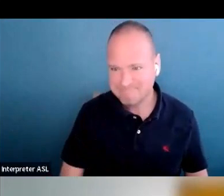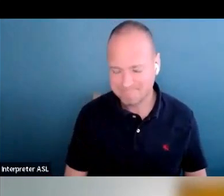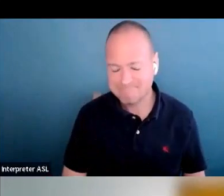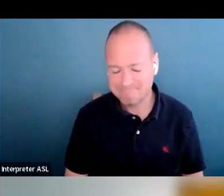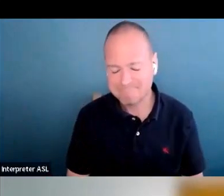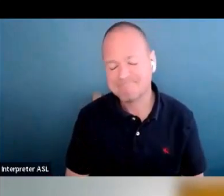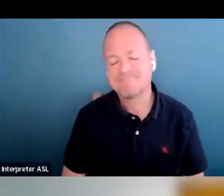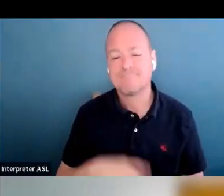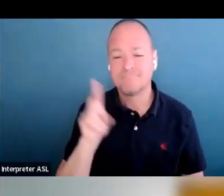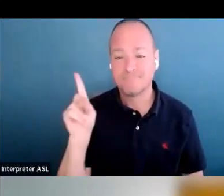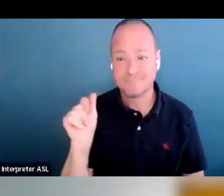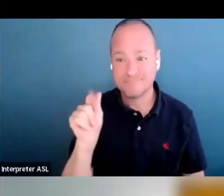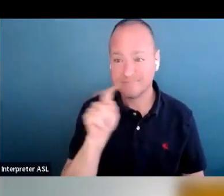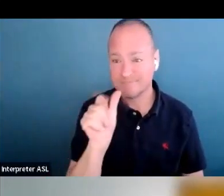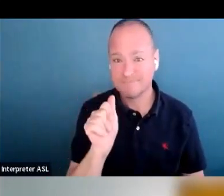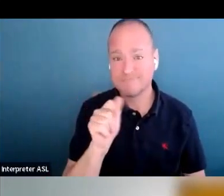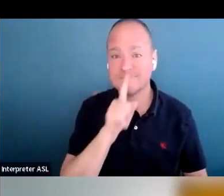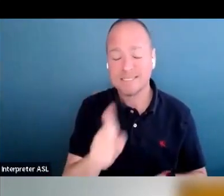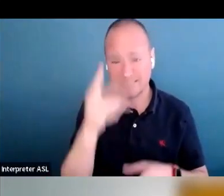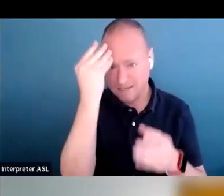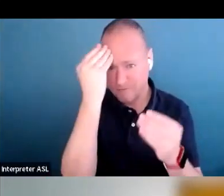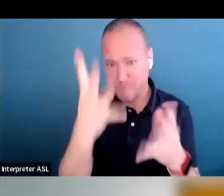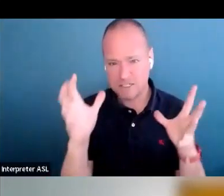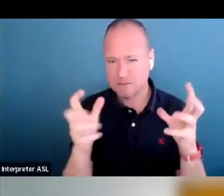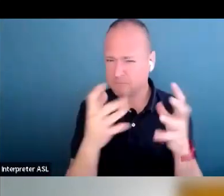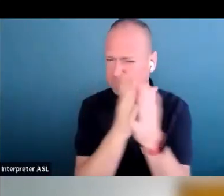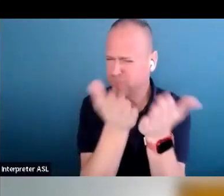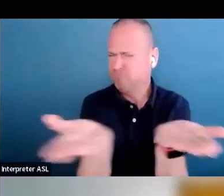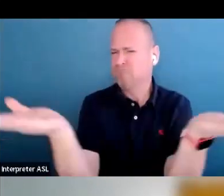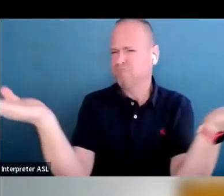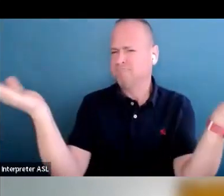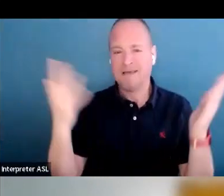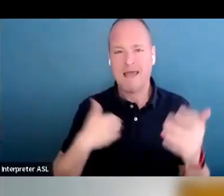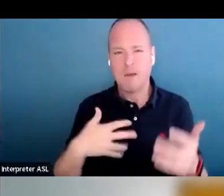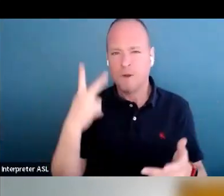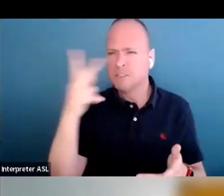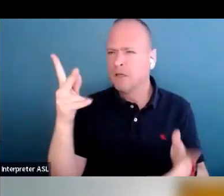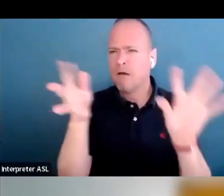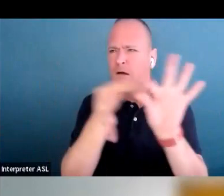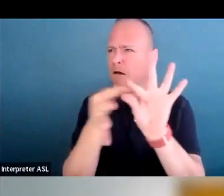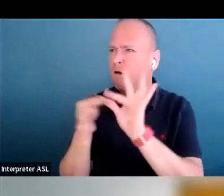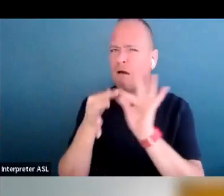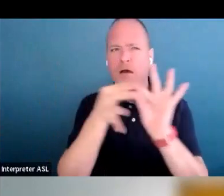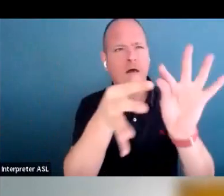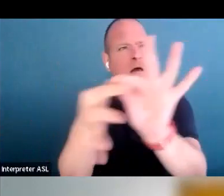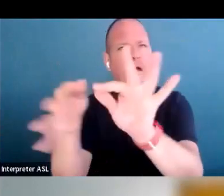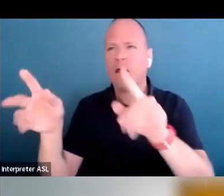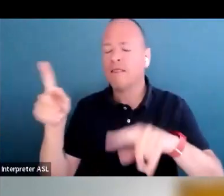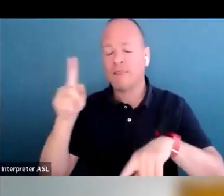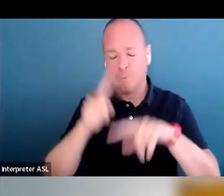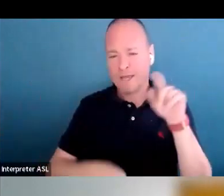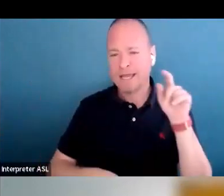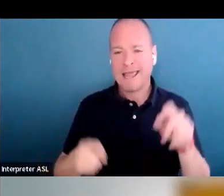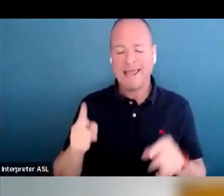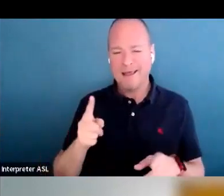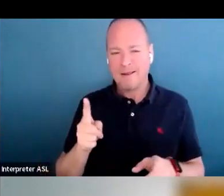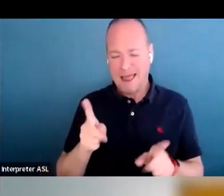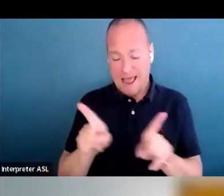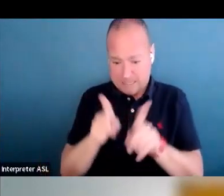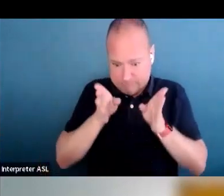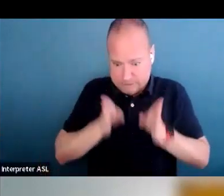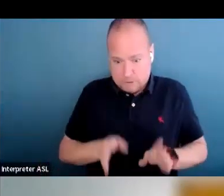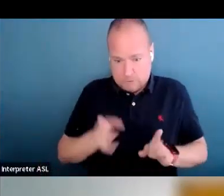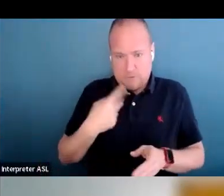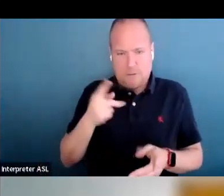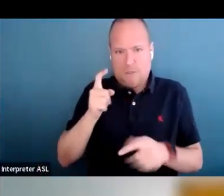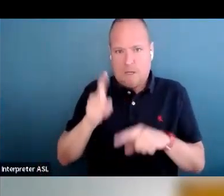Data is information on a large scale. It helps us see connections that we just can't make out from our perspective as individuals. It